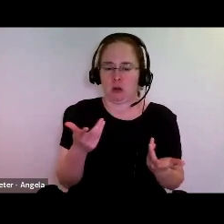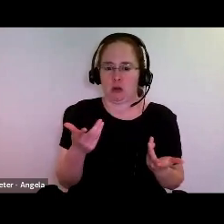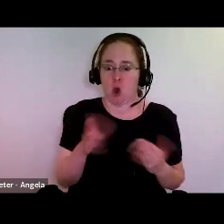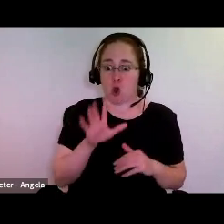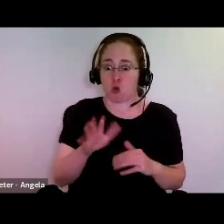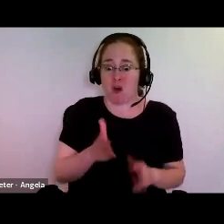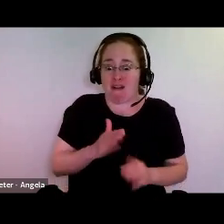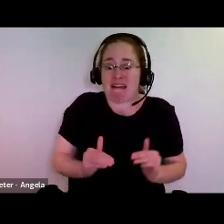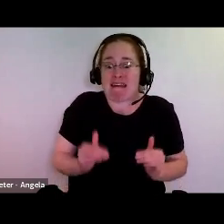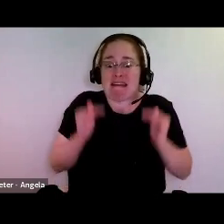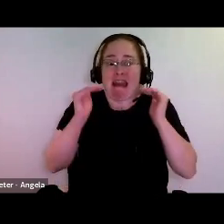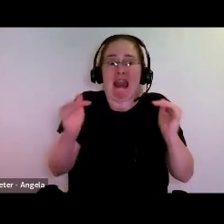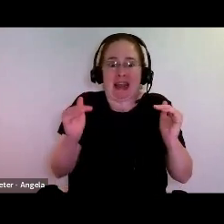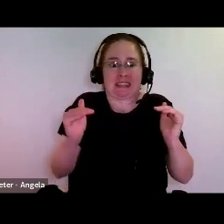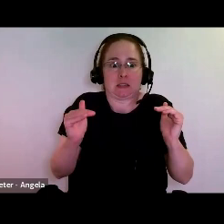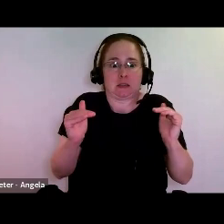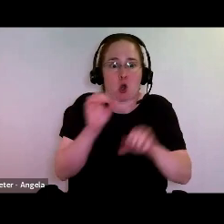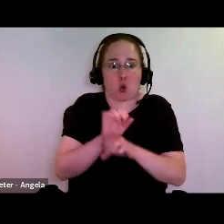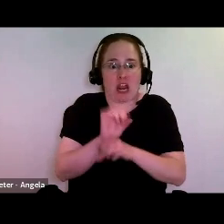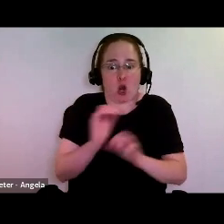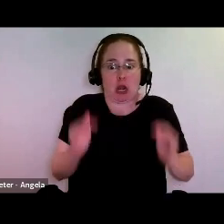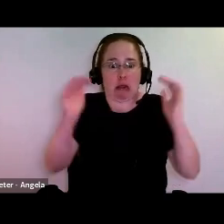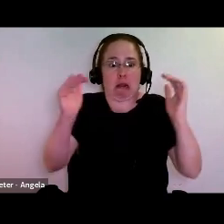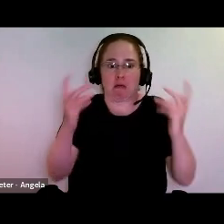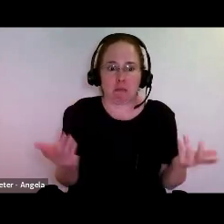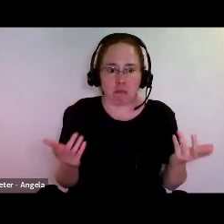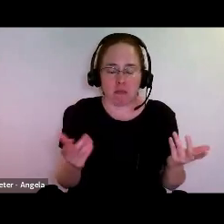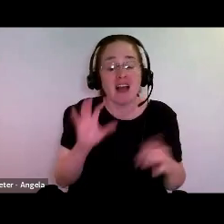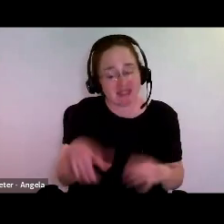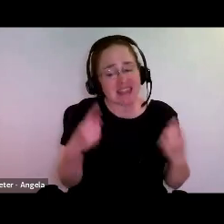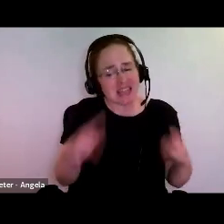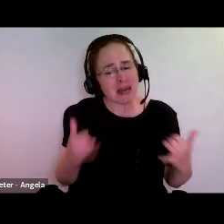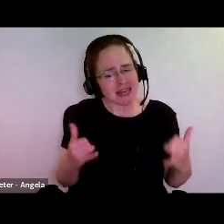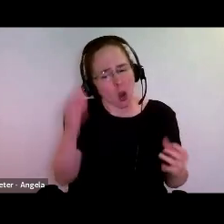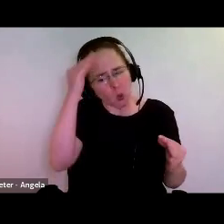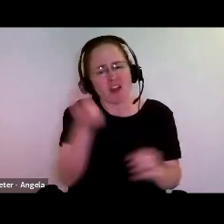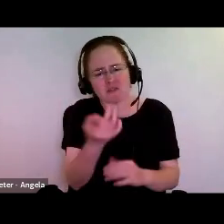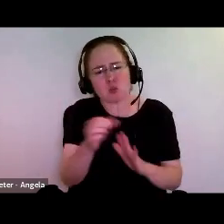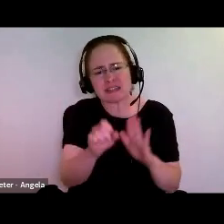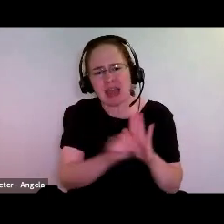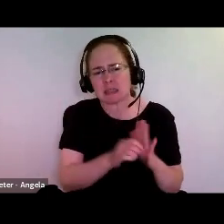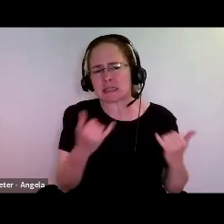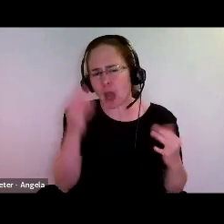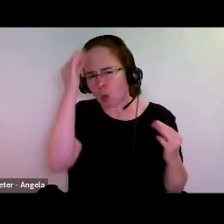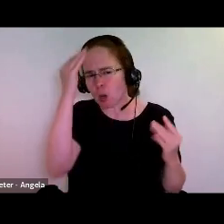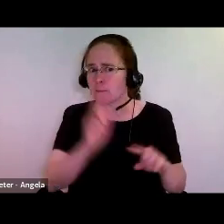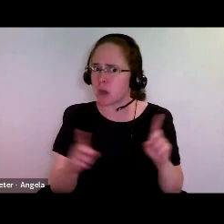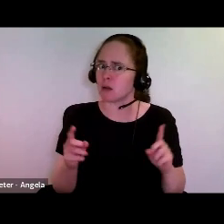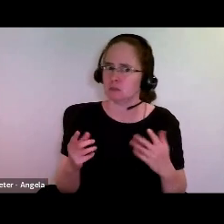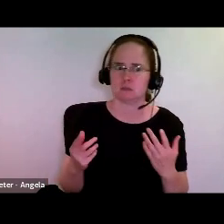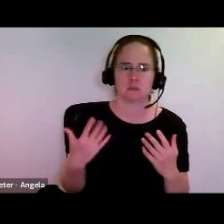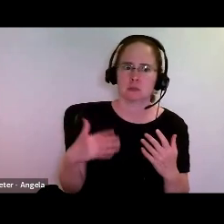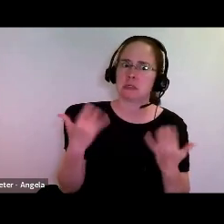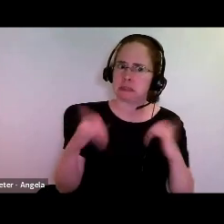your next career step? Mapping that out is something that's happening now, as I say, in a few states, but we have a long way to